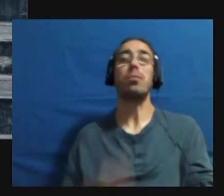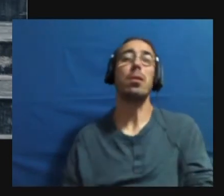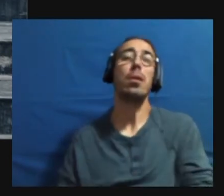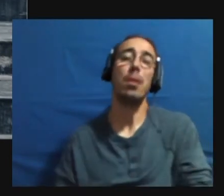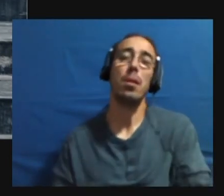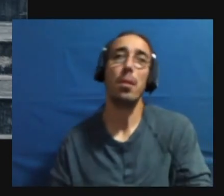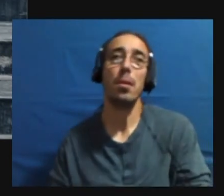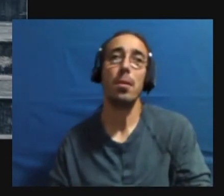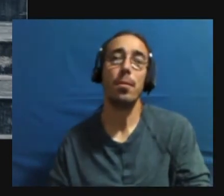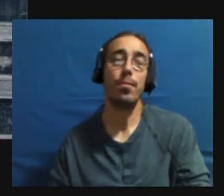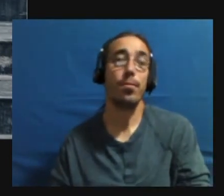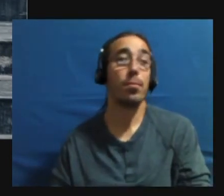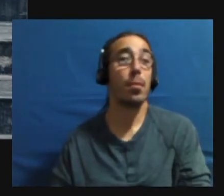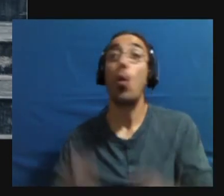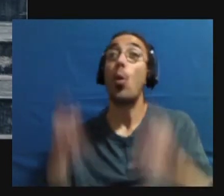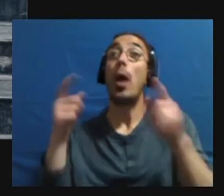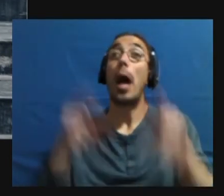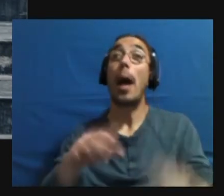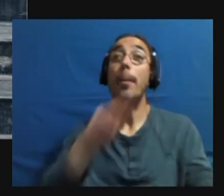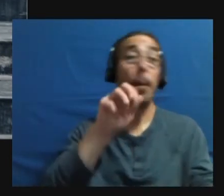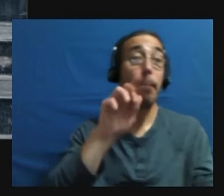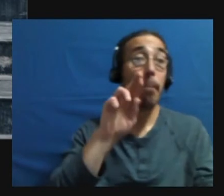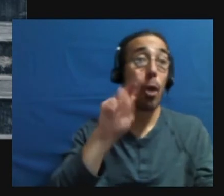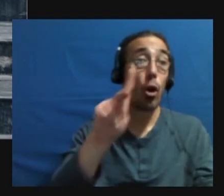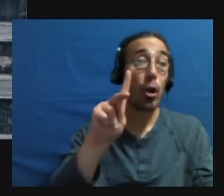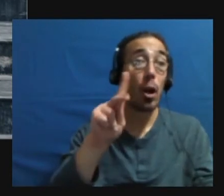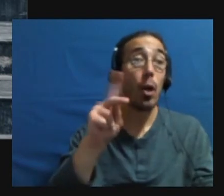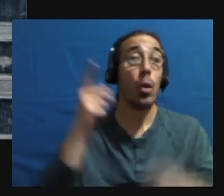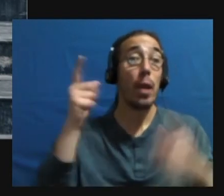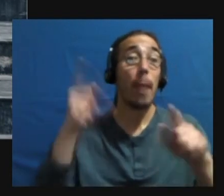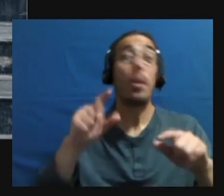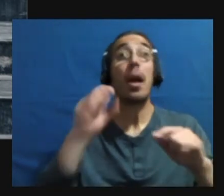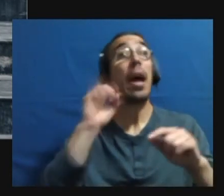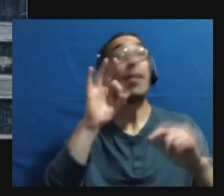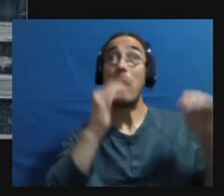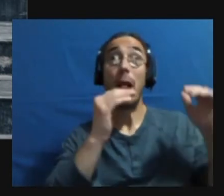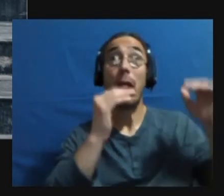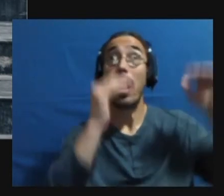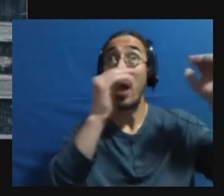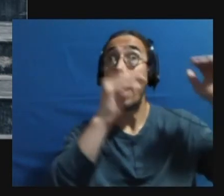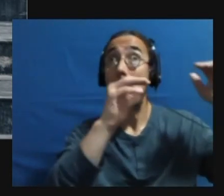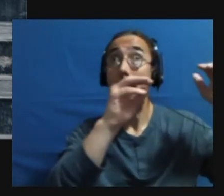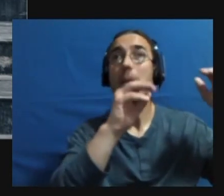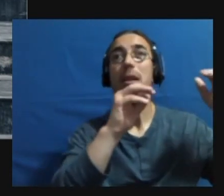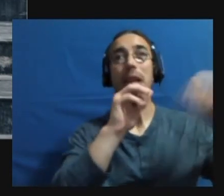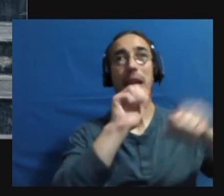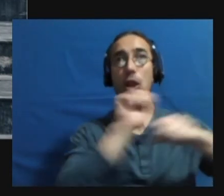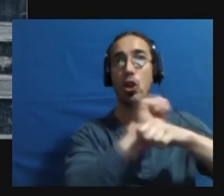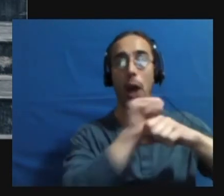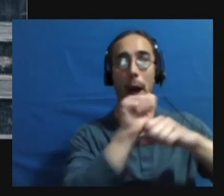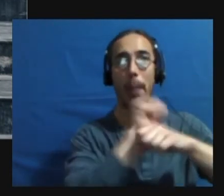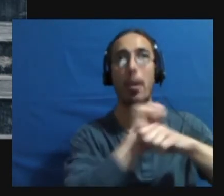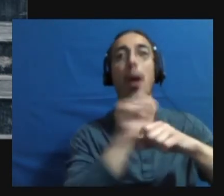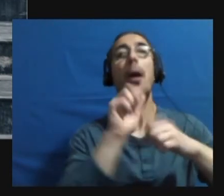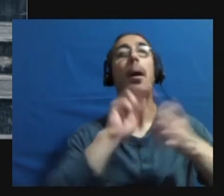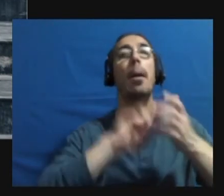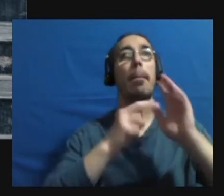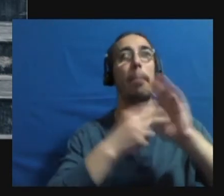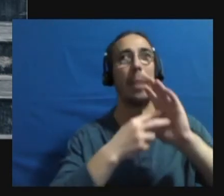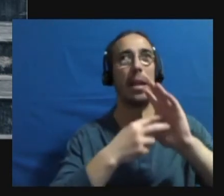What happened to Mark is an example of how, as someone moves up in a career, the social nuances of the workplace culture are less concrete and more